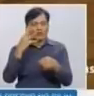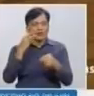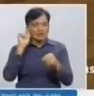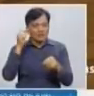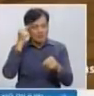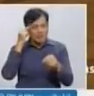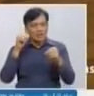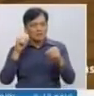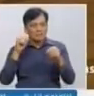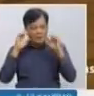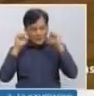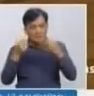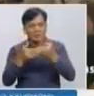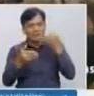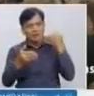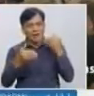tried